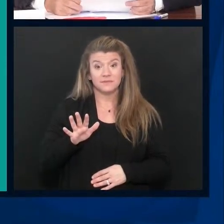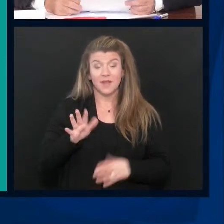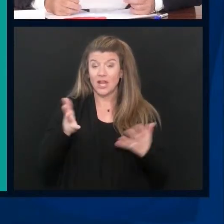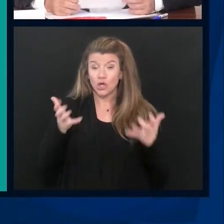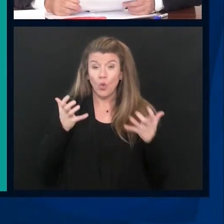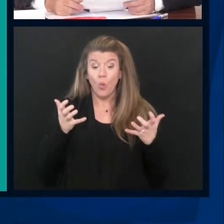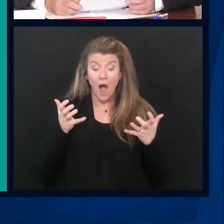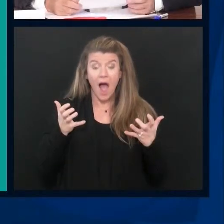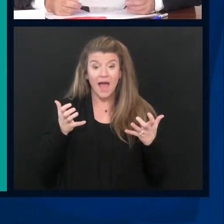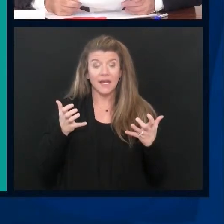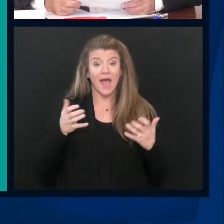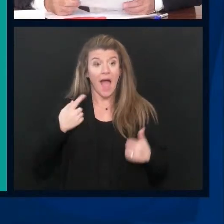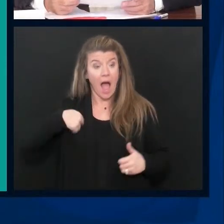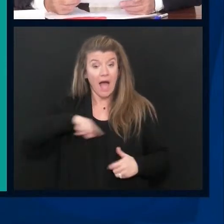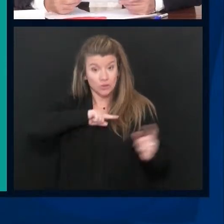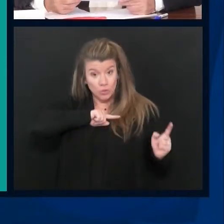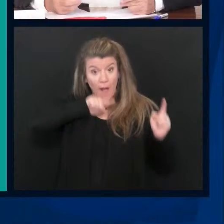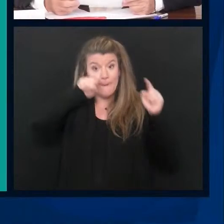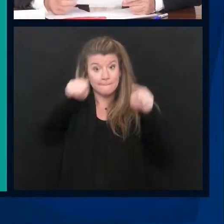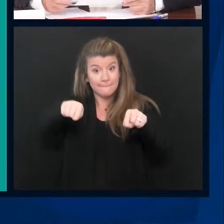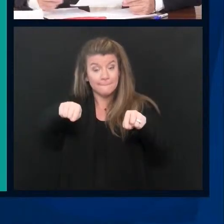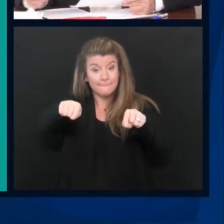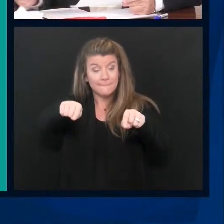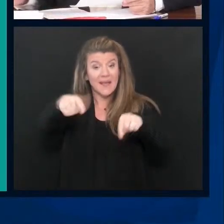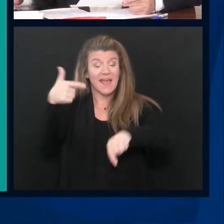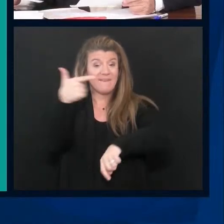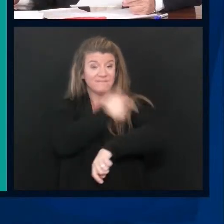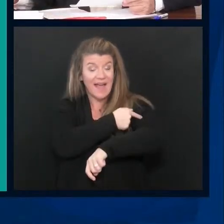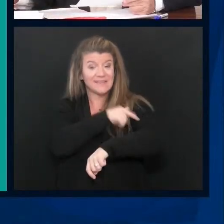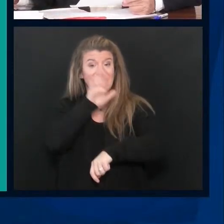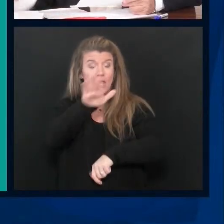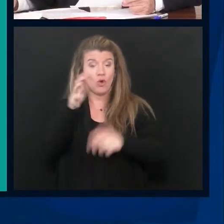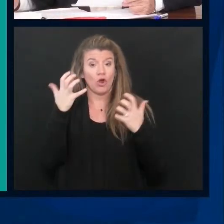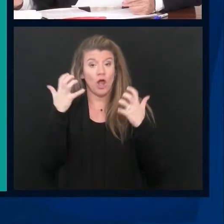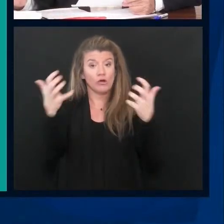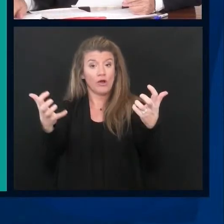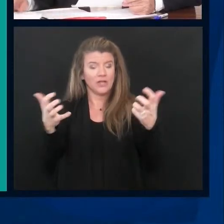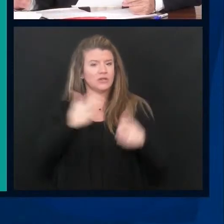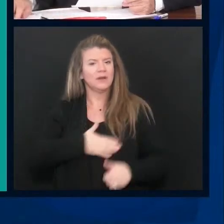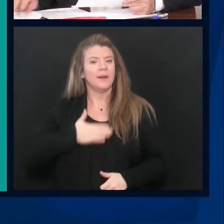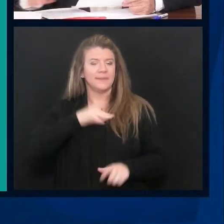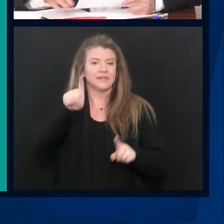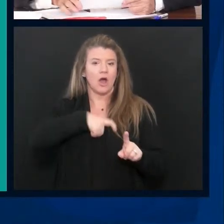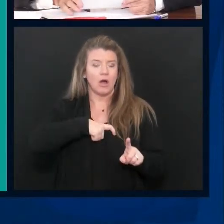you want us to really come and really be able to vaccinate your congregation, call us.